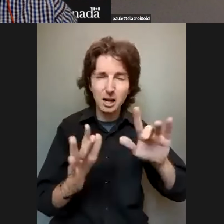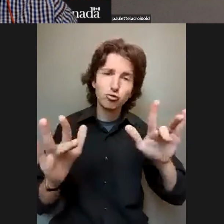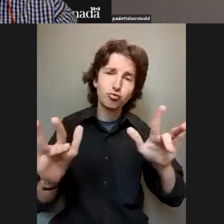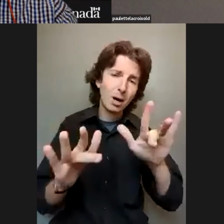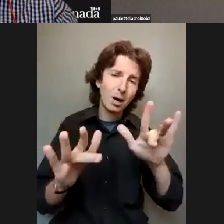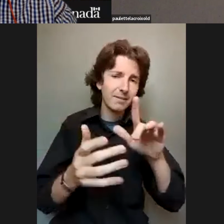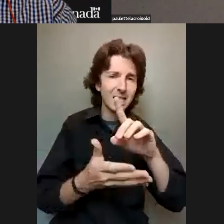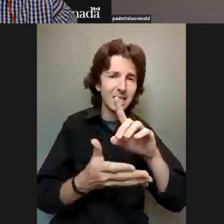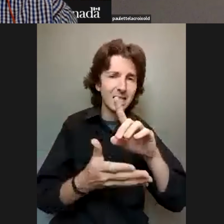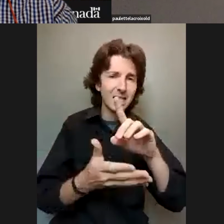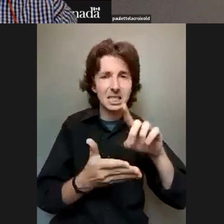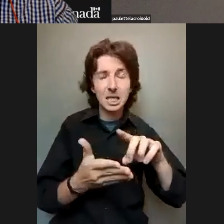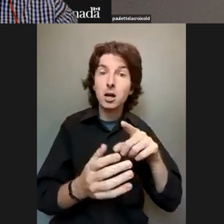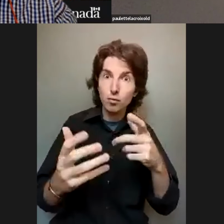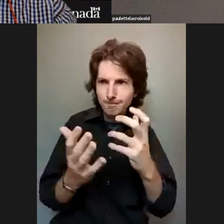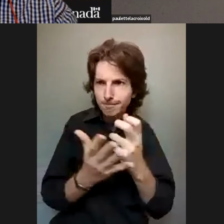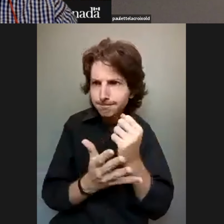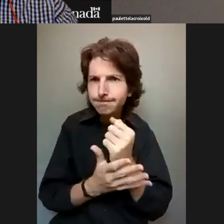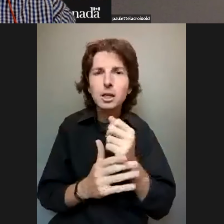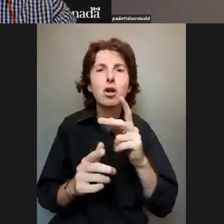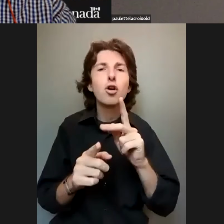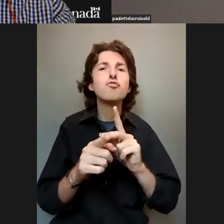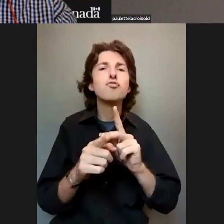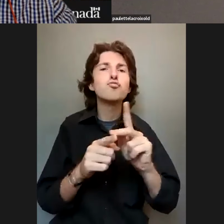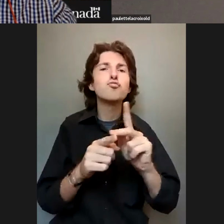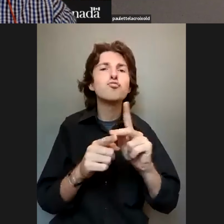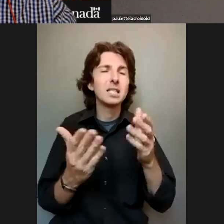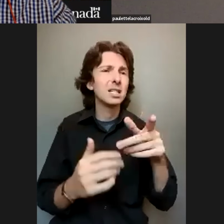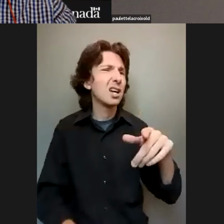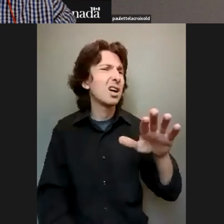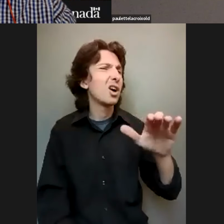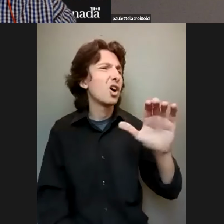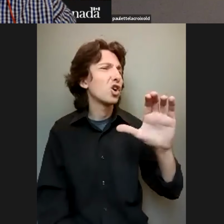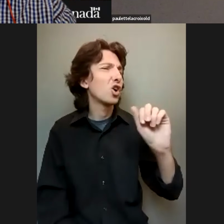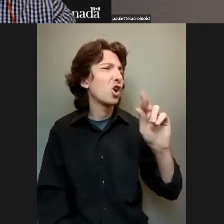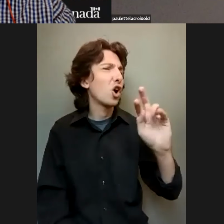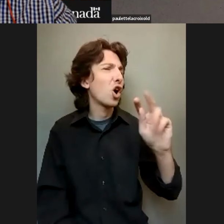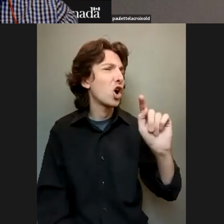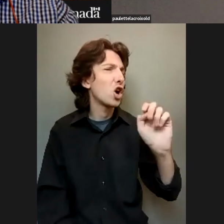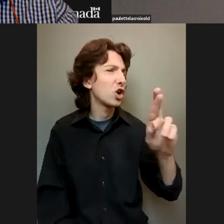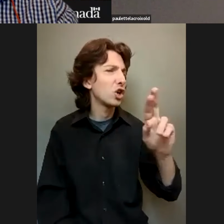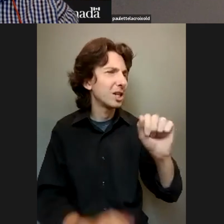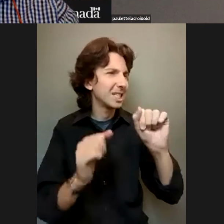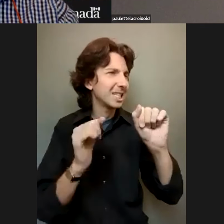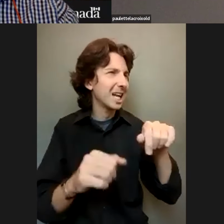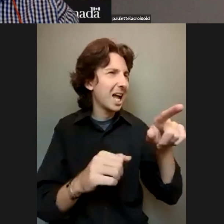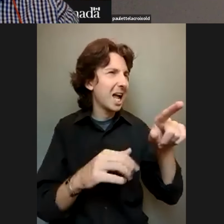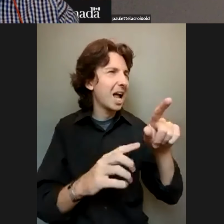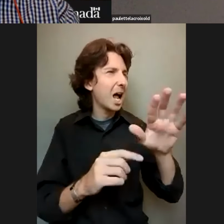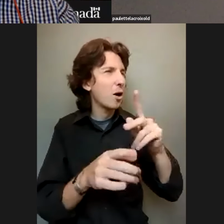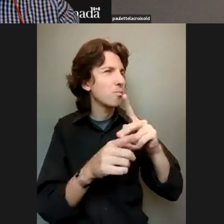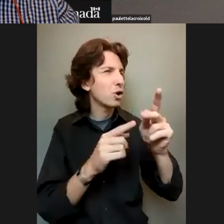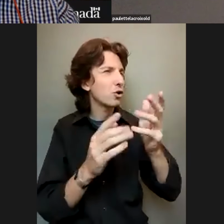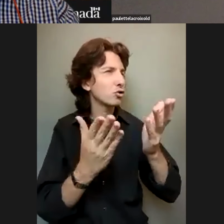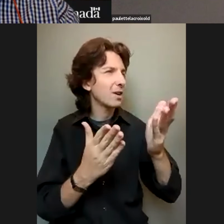Carter, I don't know, are you able to kind of share your screen and show the pro services tender page?